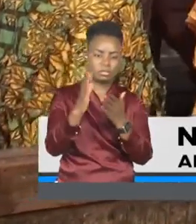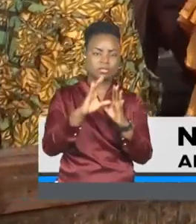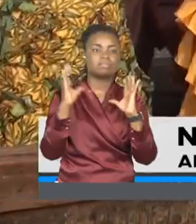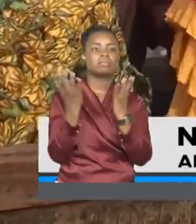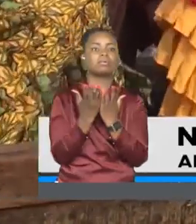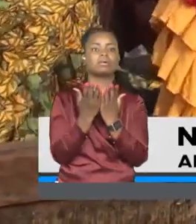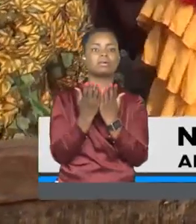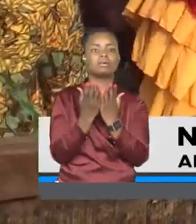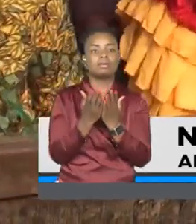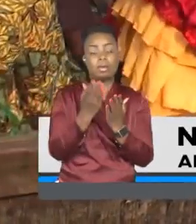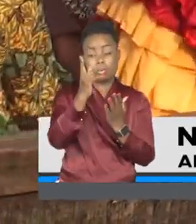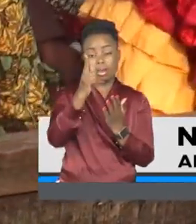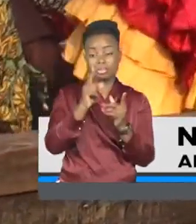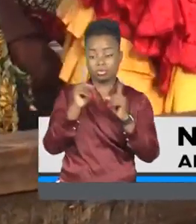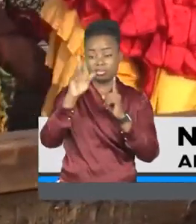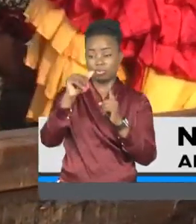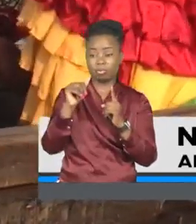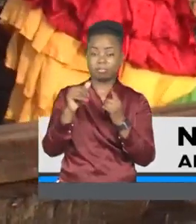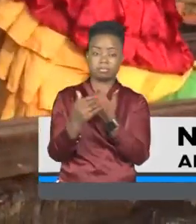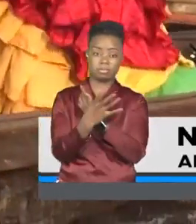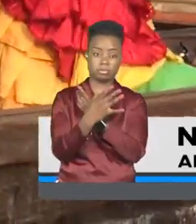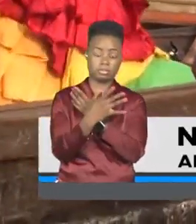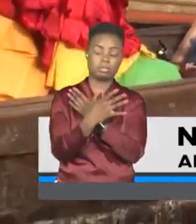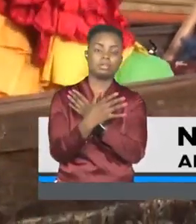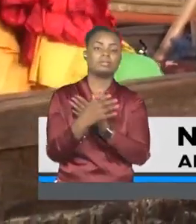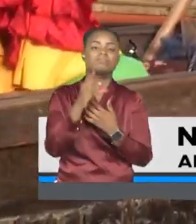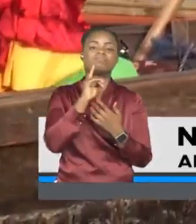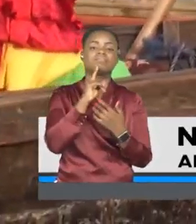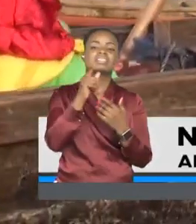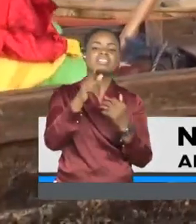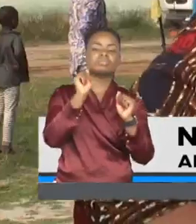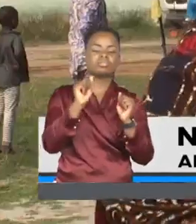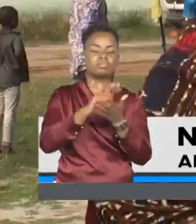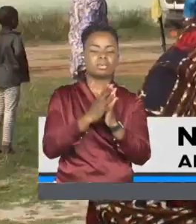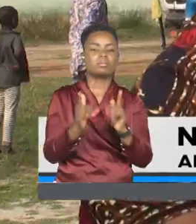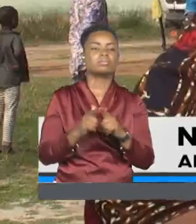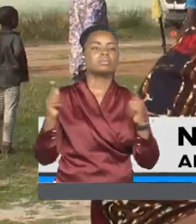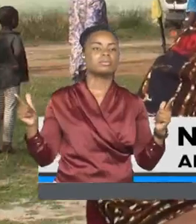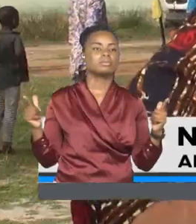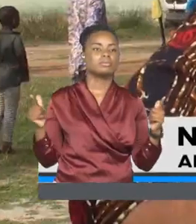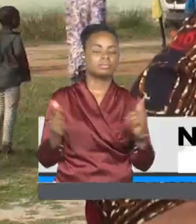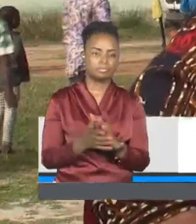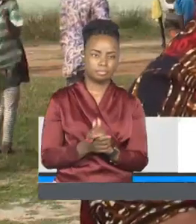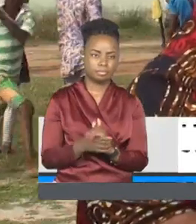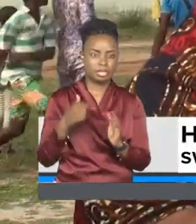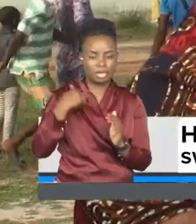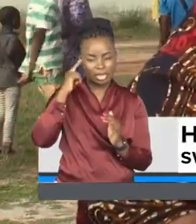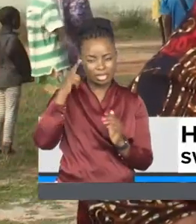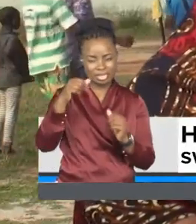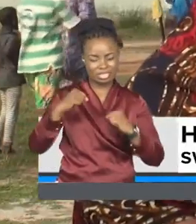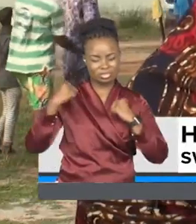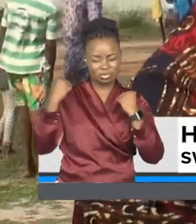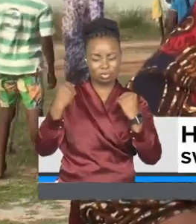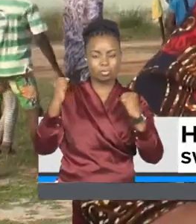Folonier is a tourist from Switzerland. He believes that this festival has the potential to become huge. I think there's a strong potential